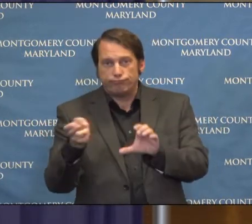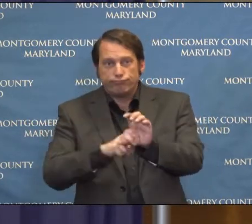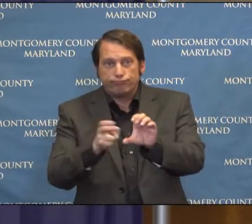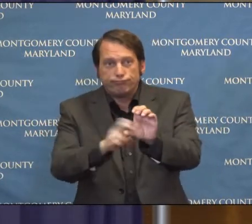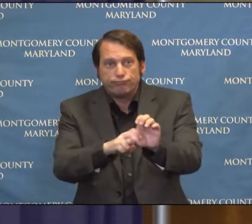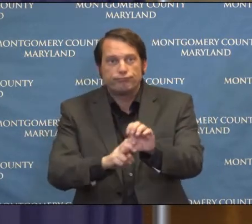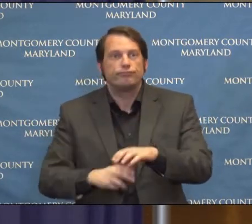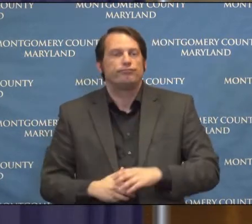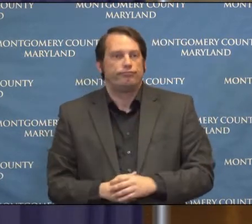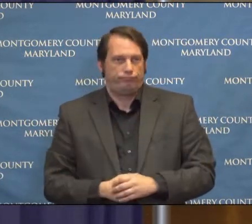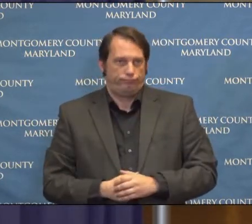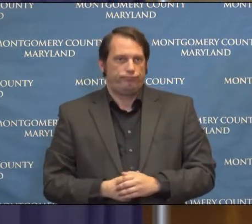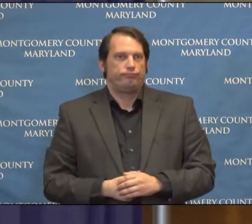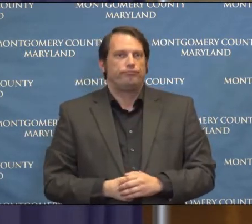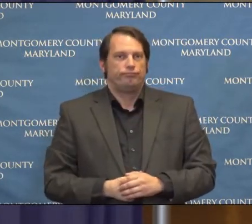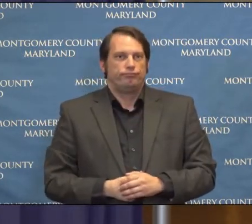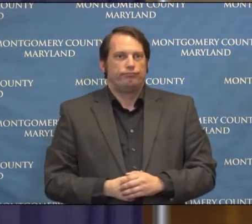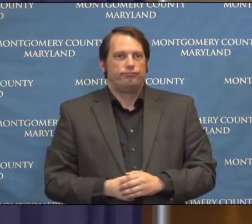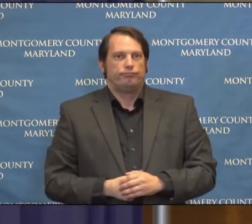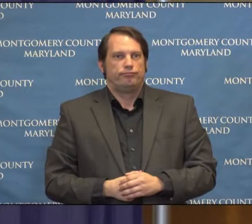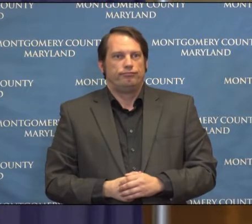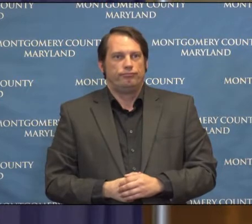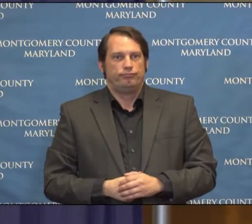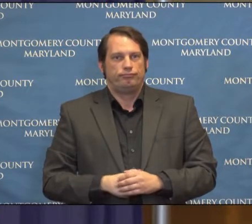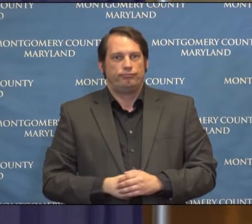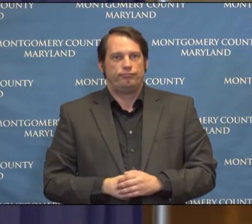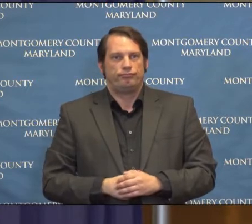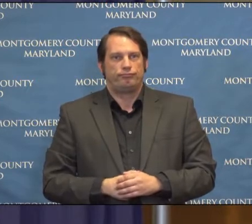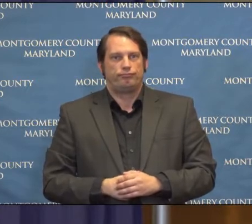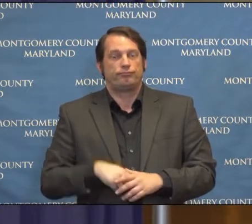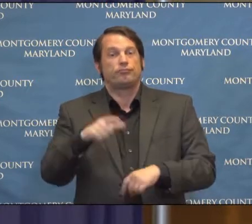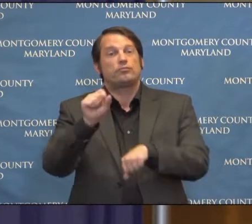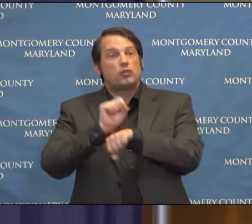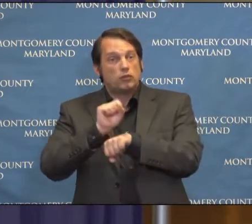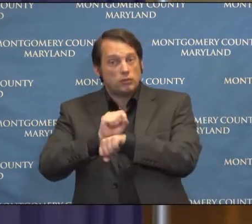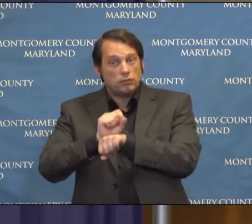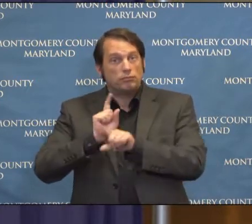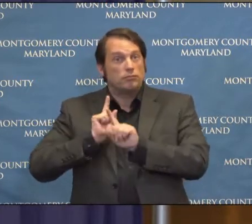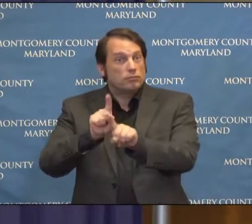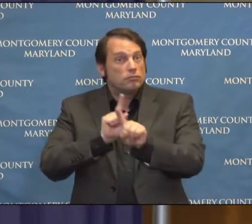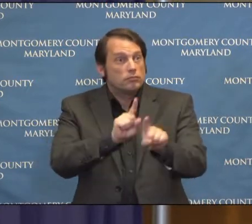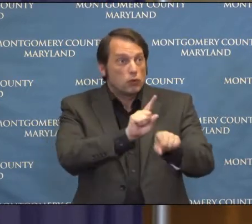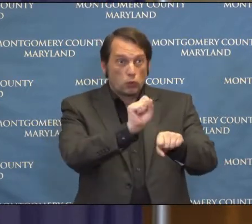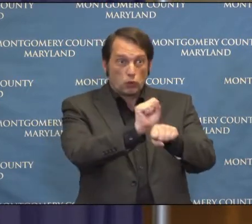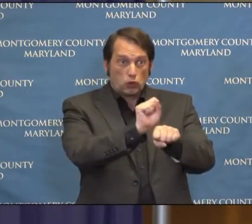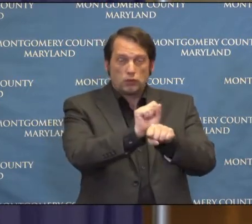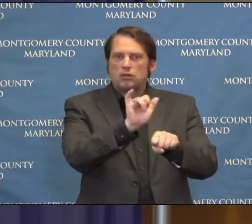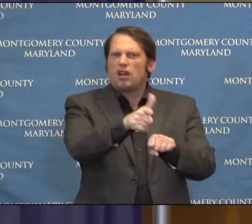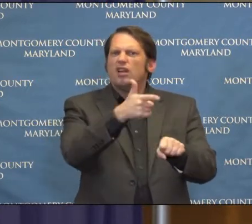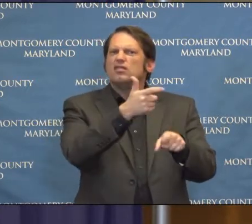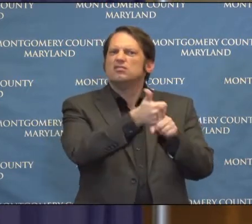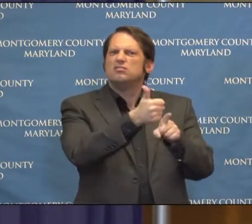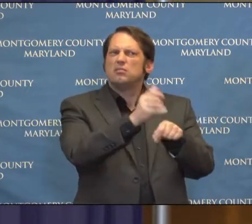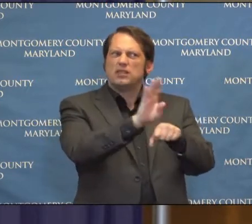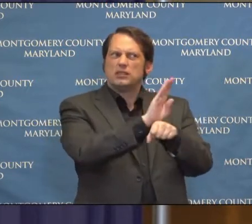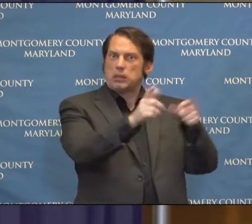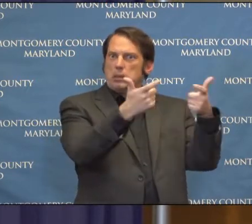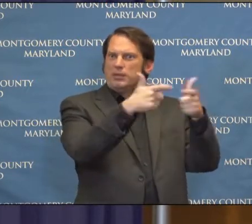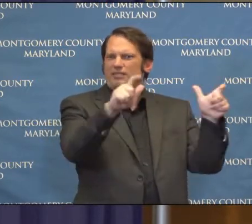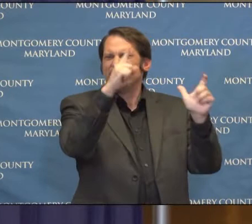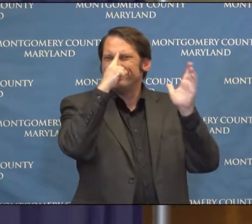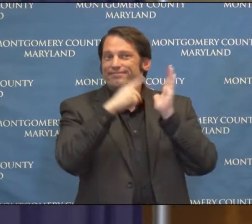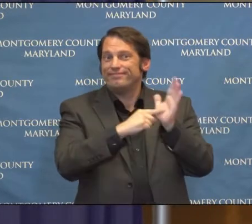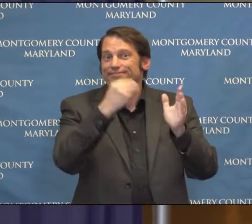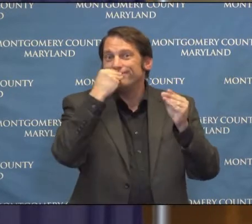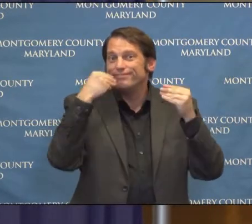example, in grocery stores, pharmacies, and larger retail spaces that have been deemed essential businesses are required to wear them